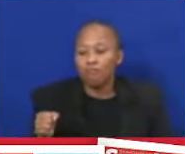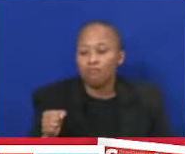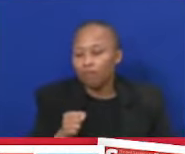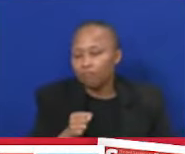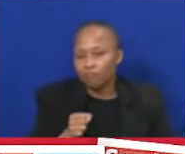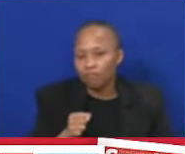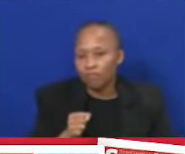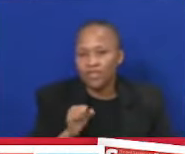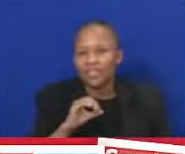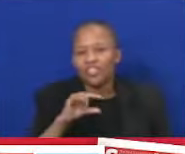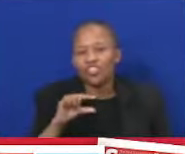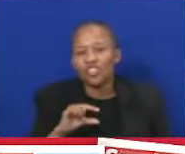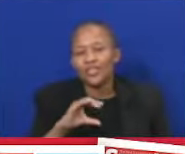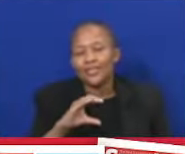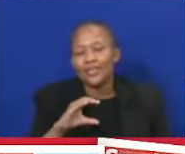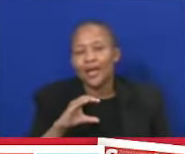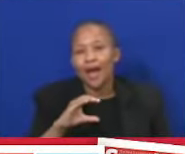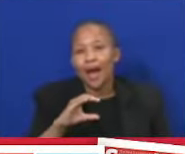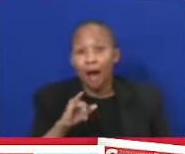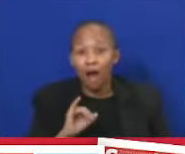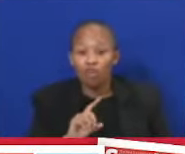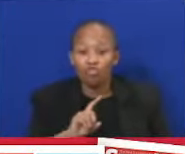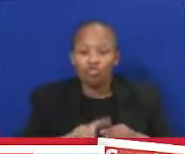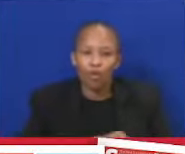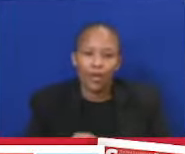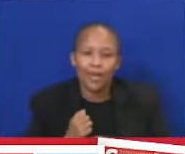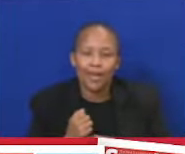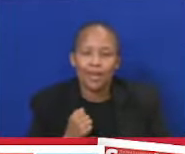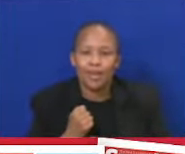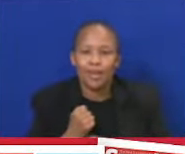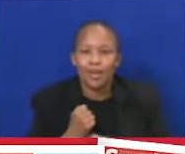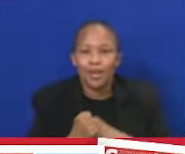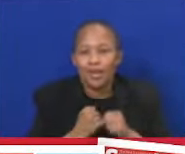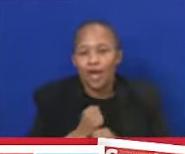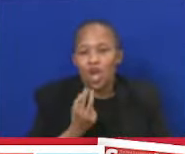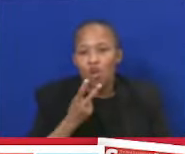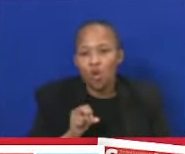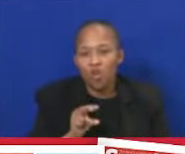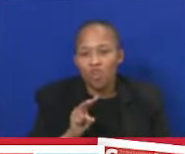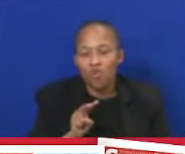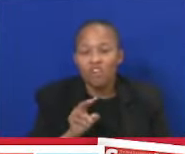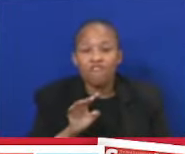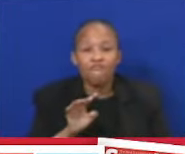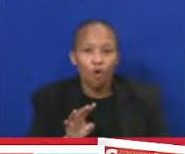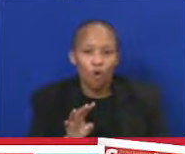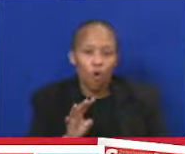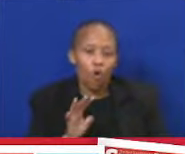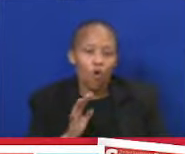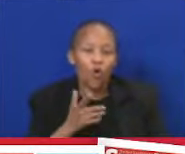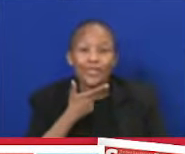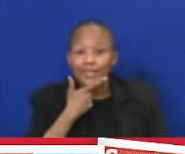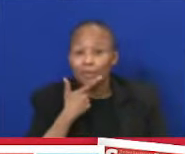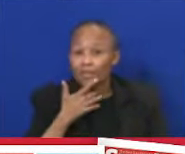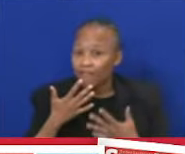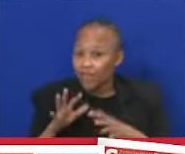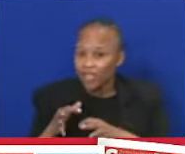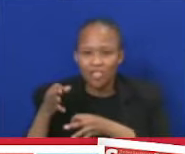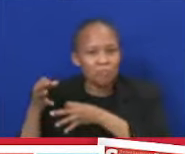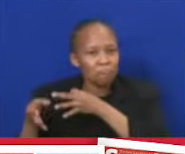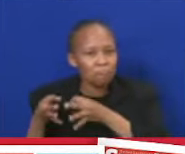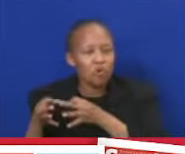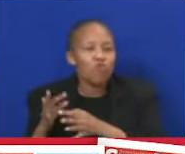December 2024, were you told what the reason for your deployment to Gauteng